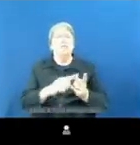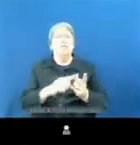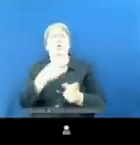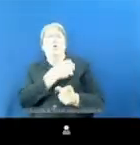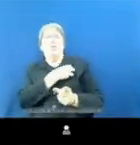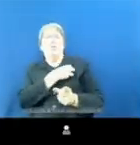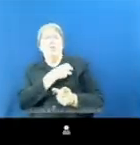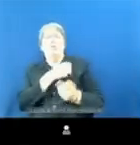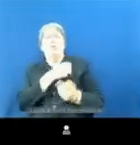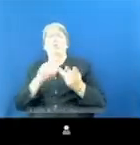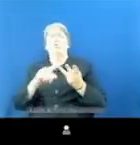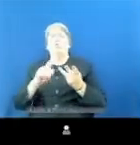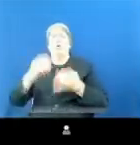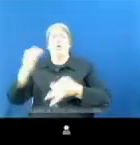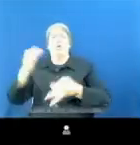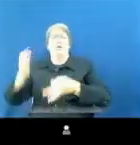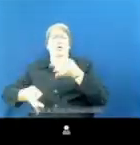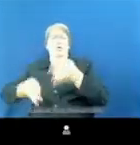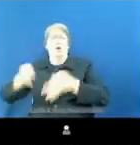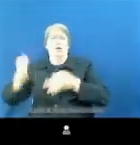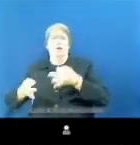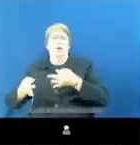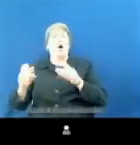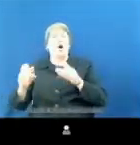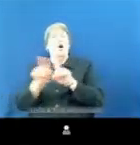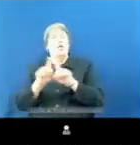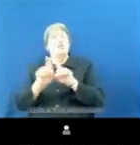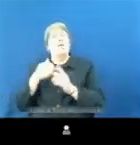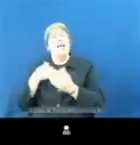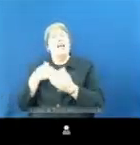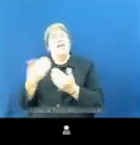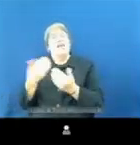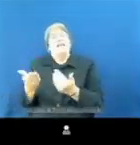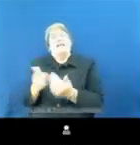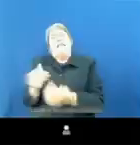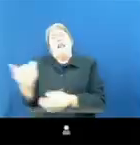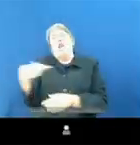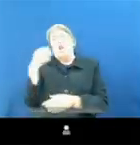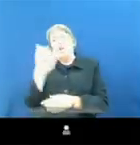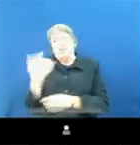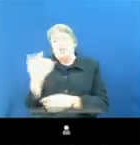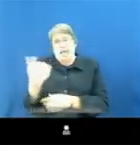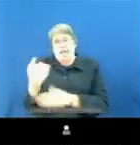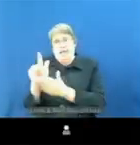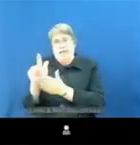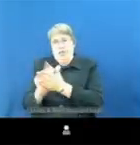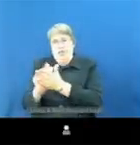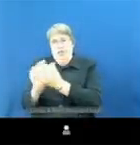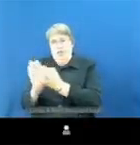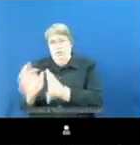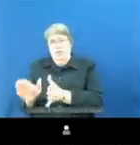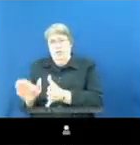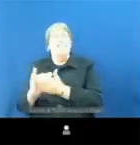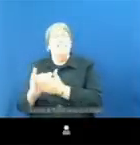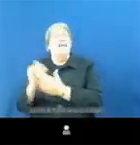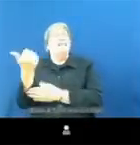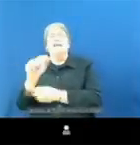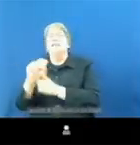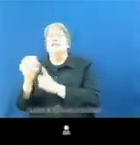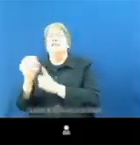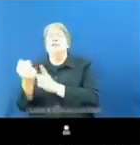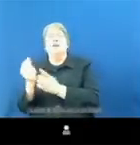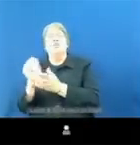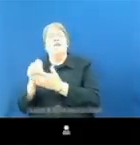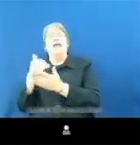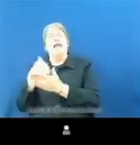court. But there's also quasi-legal interpreting. And that's a setting, any setting that has legal